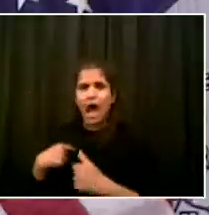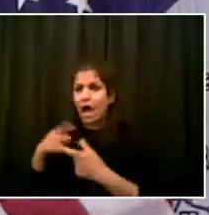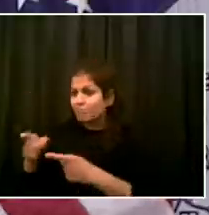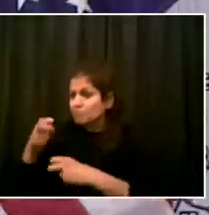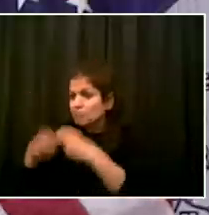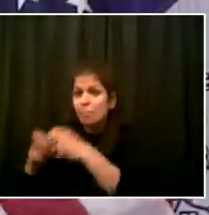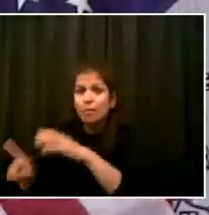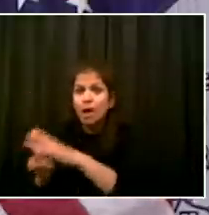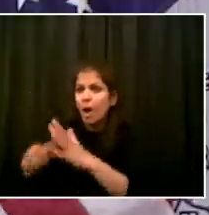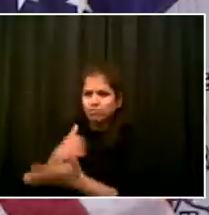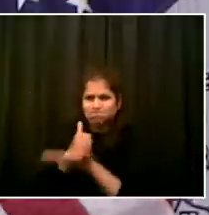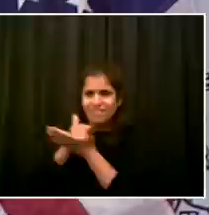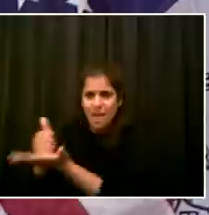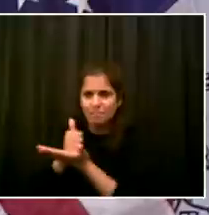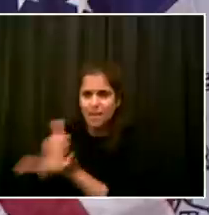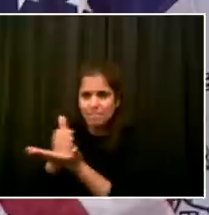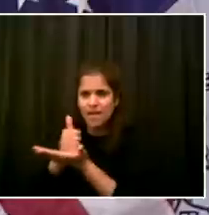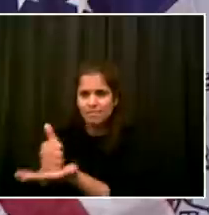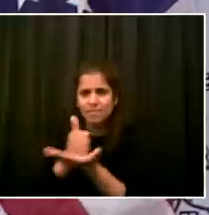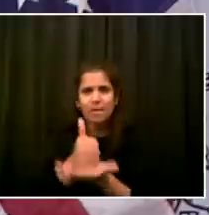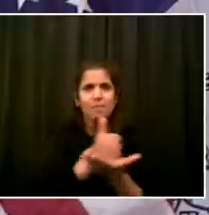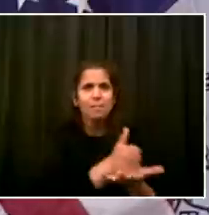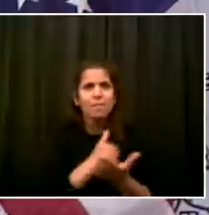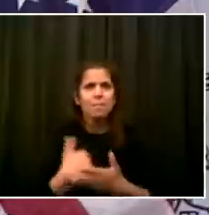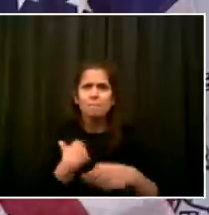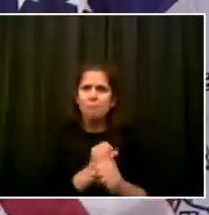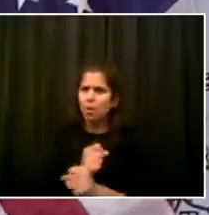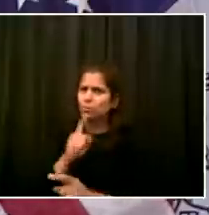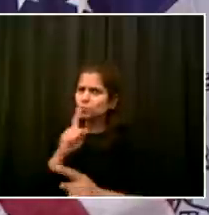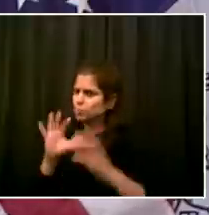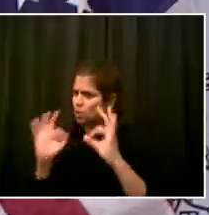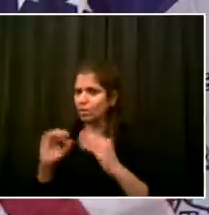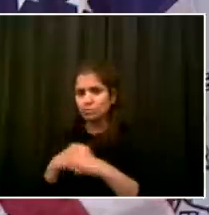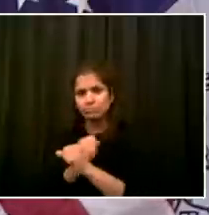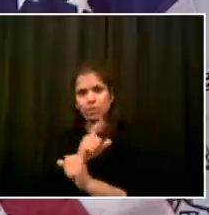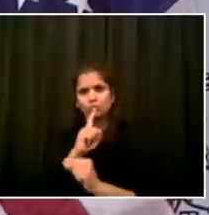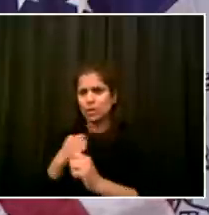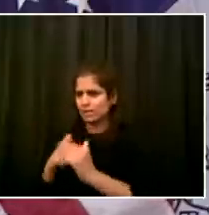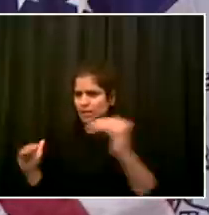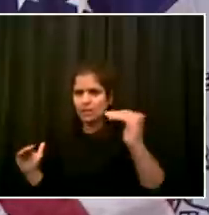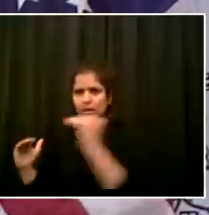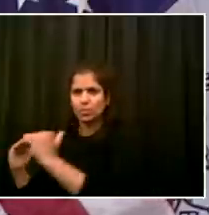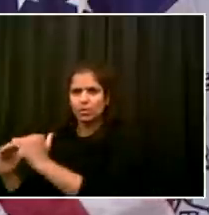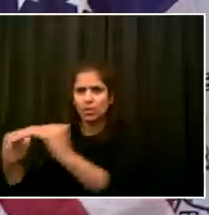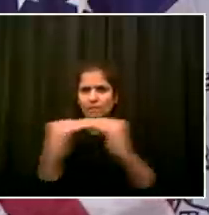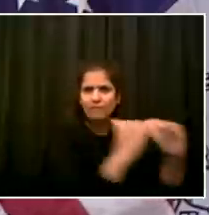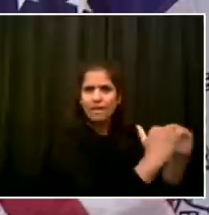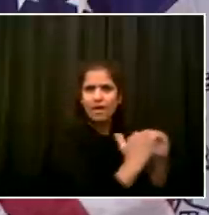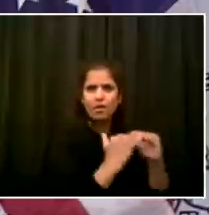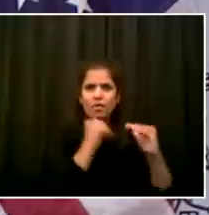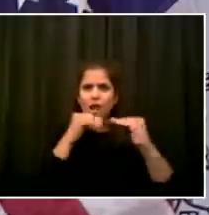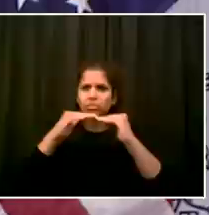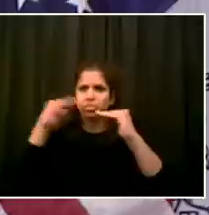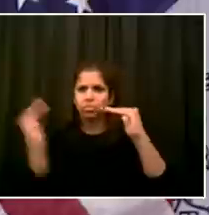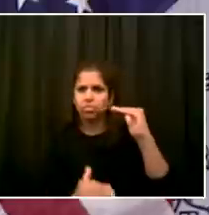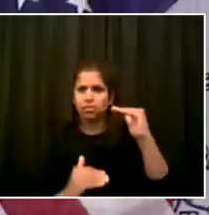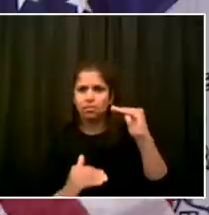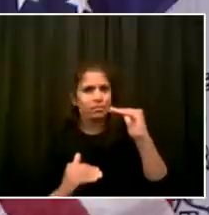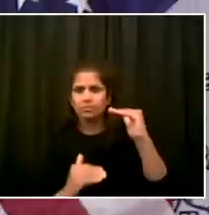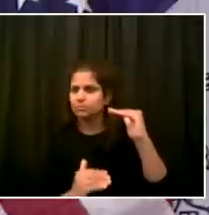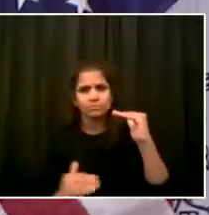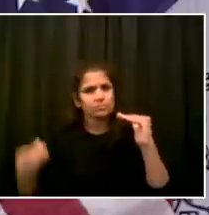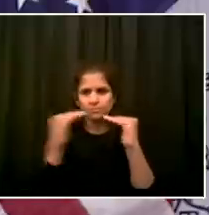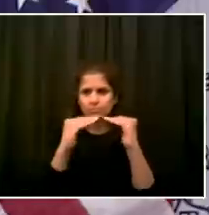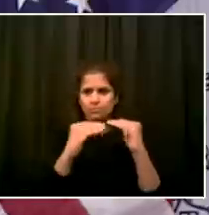But we're not waiting on anyone else to review the history or assess from their own perspective. We already are